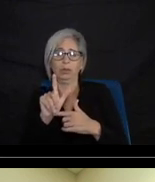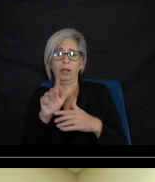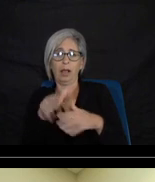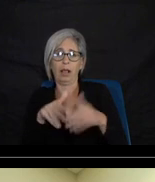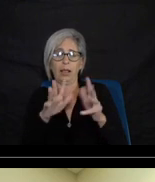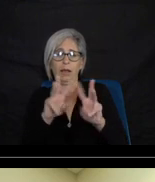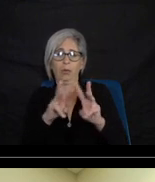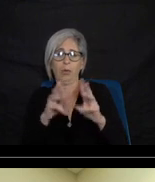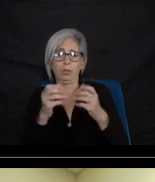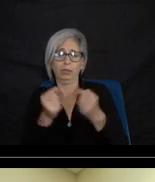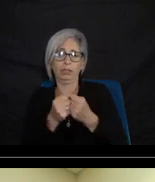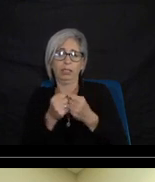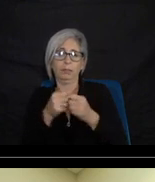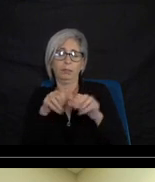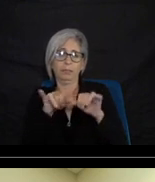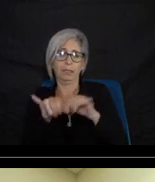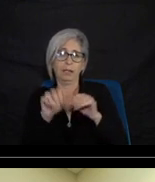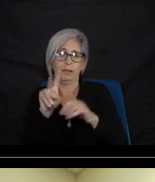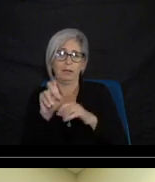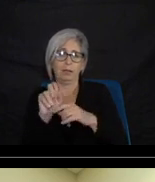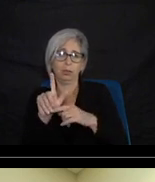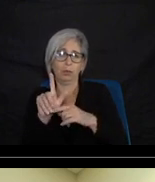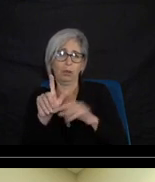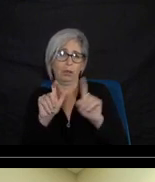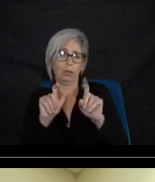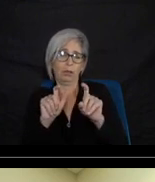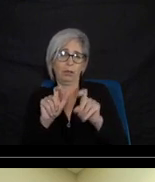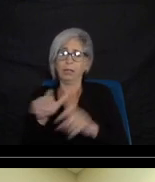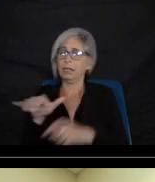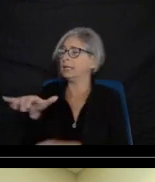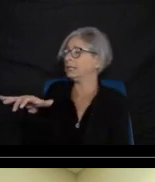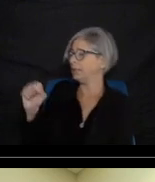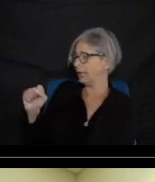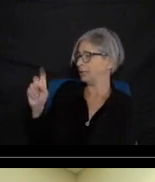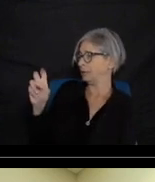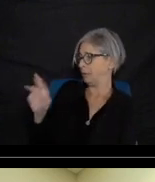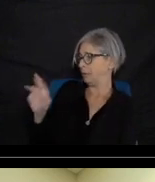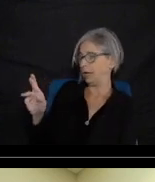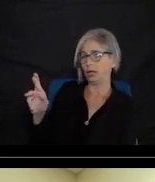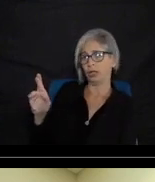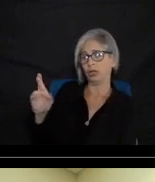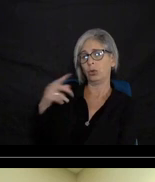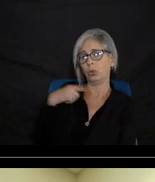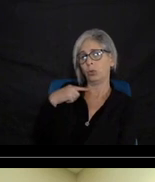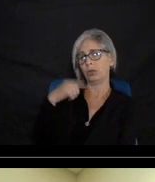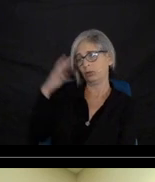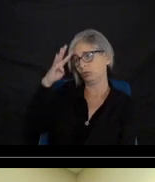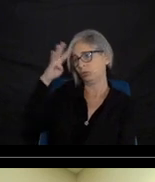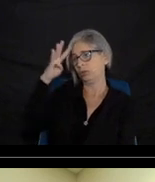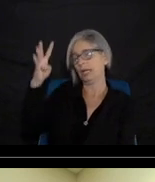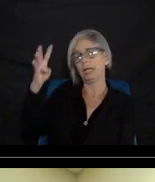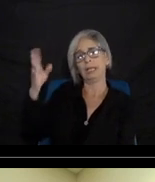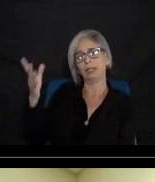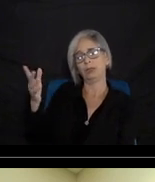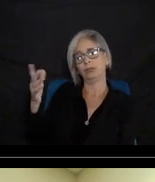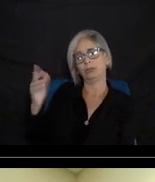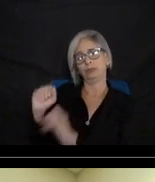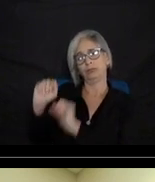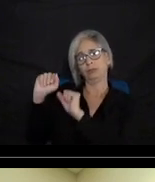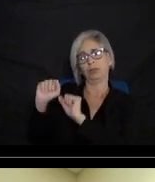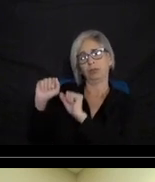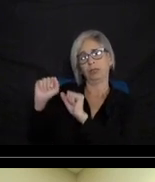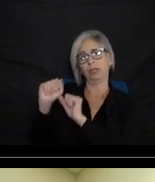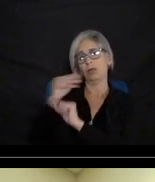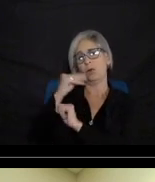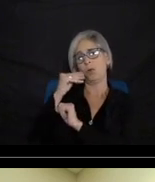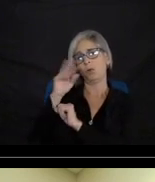of workshop to be virtually? Yes, Mayor. The way we drafted it was to exercise municipal home